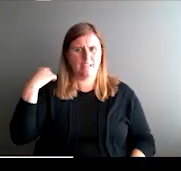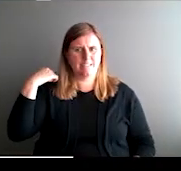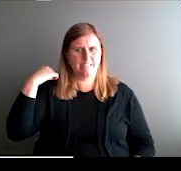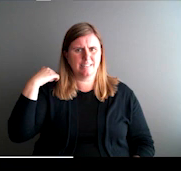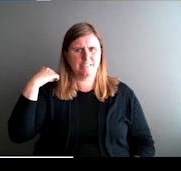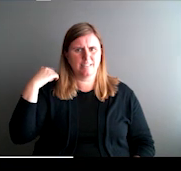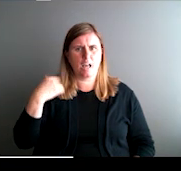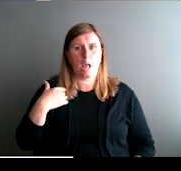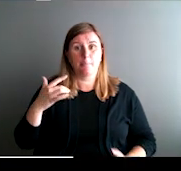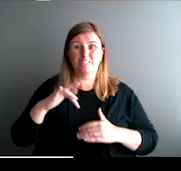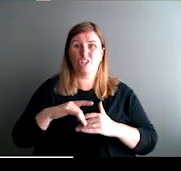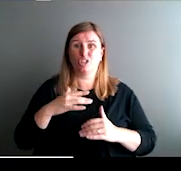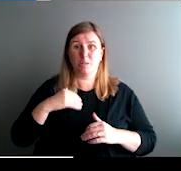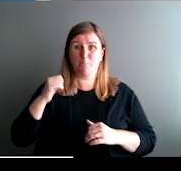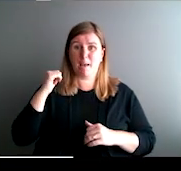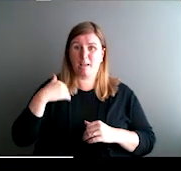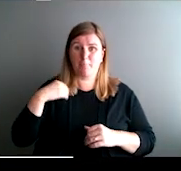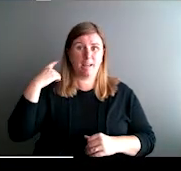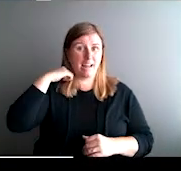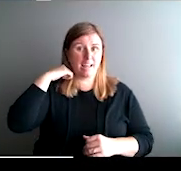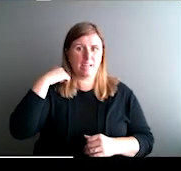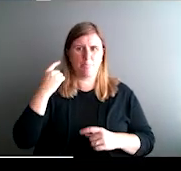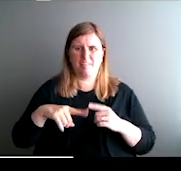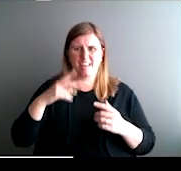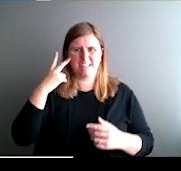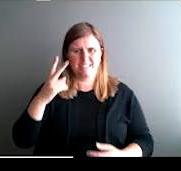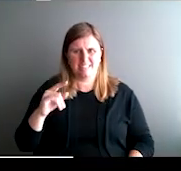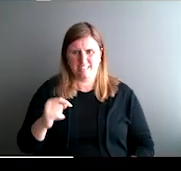And now I'm touching the back of my neck.